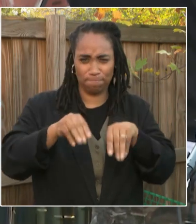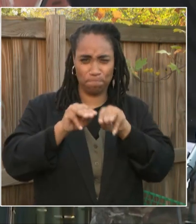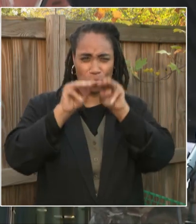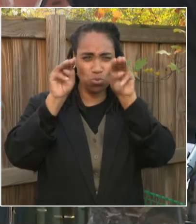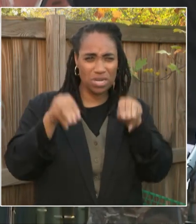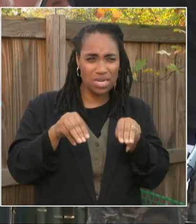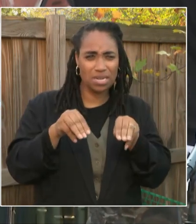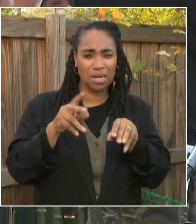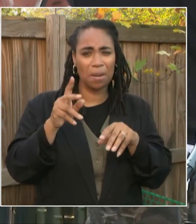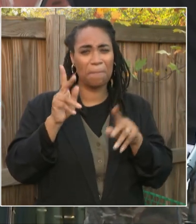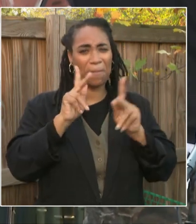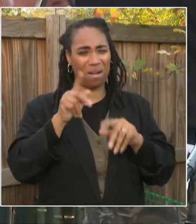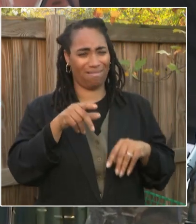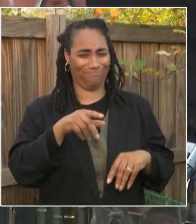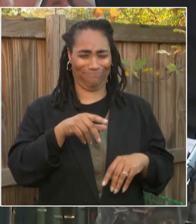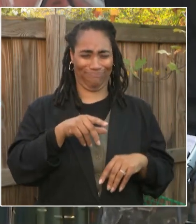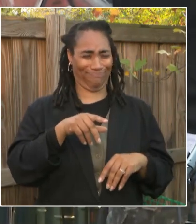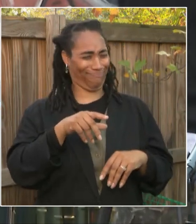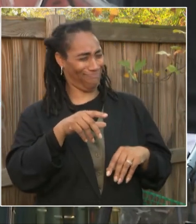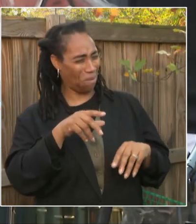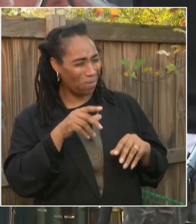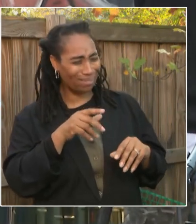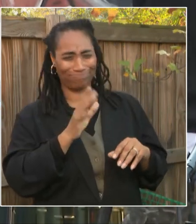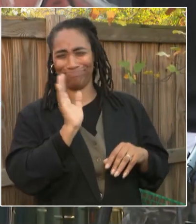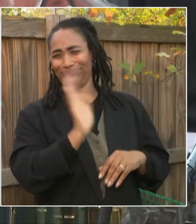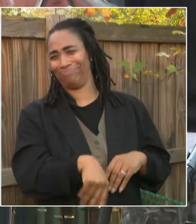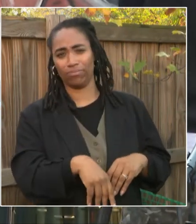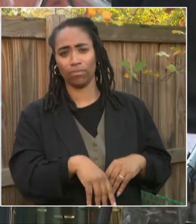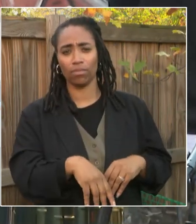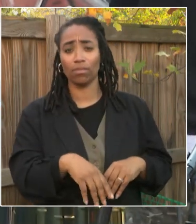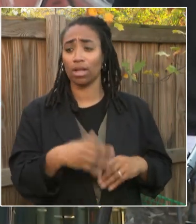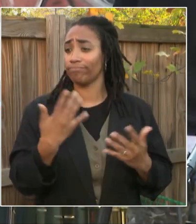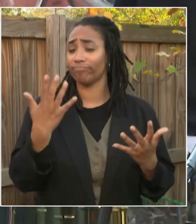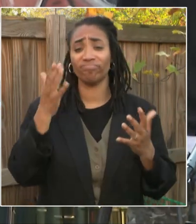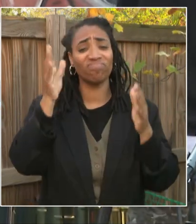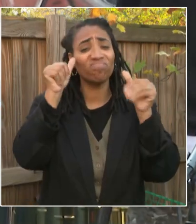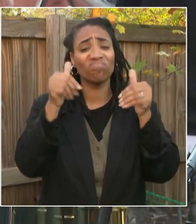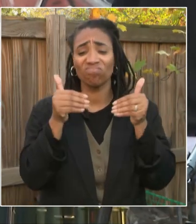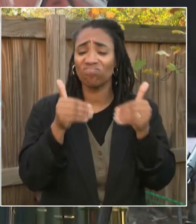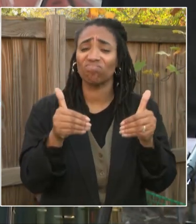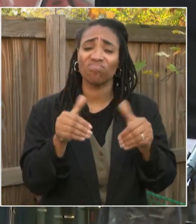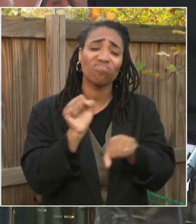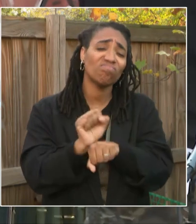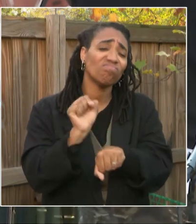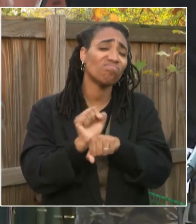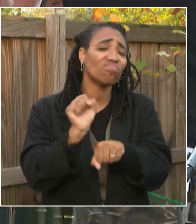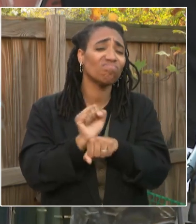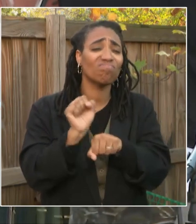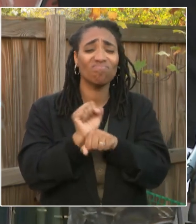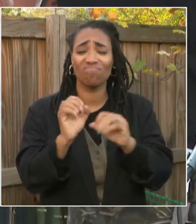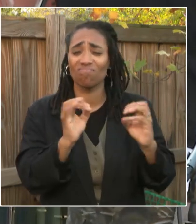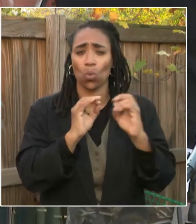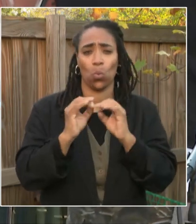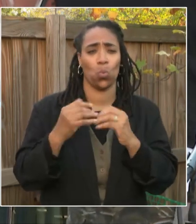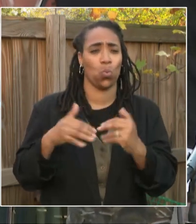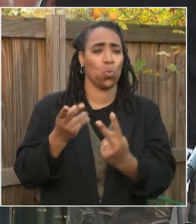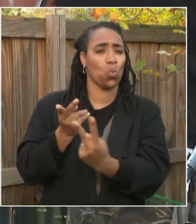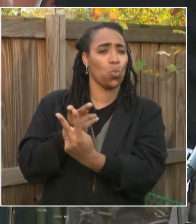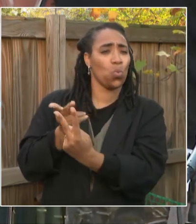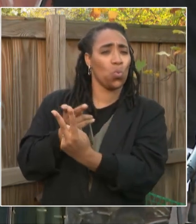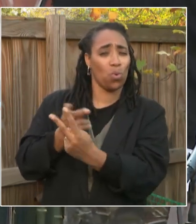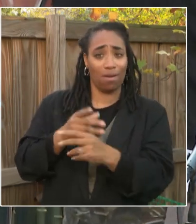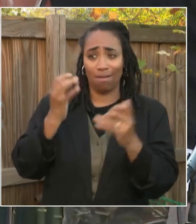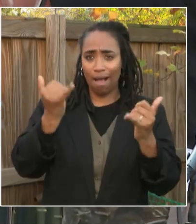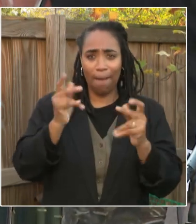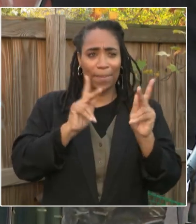a historic event, a historic venue, it happened. Now when people come to Washington, D.C., they go to the